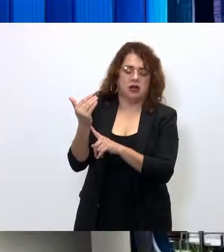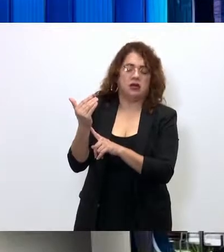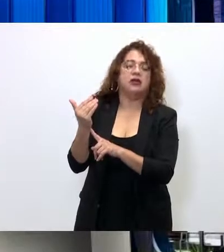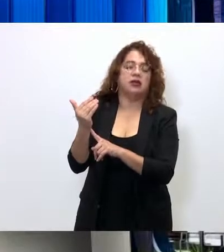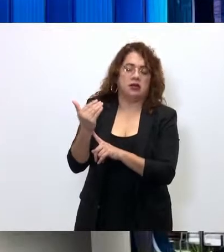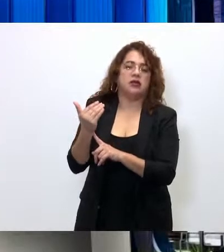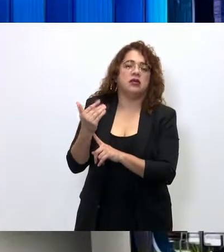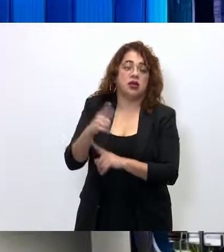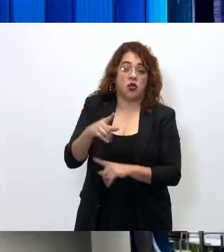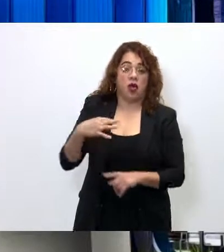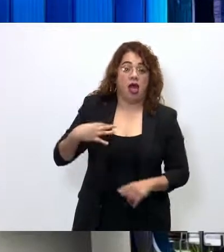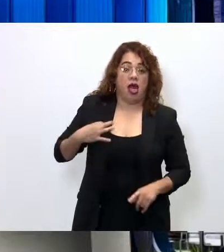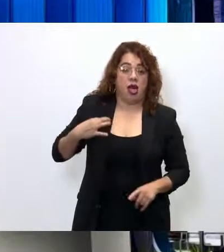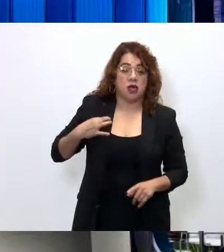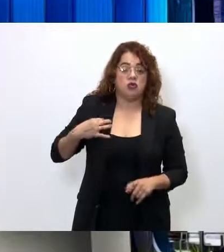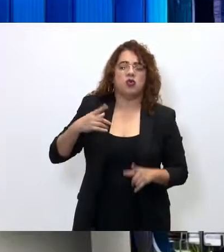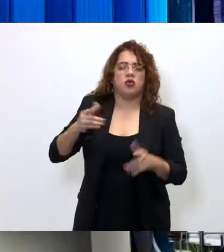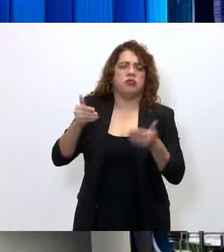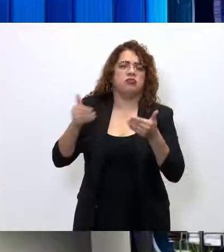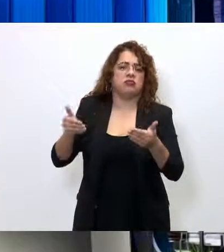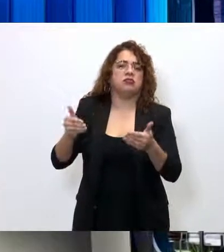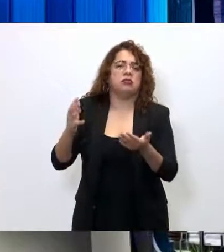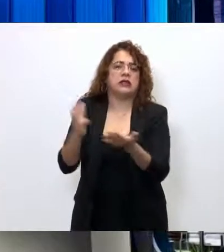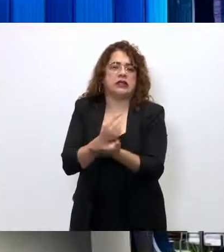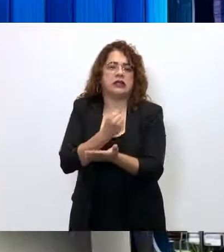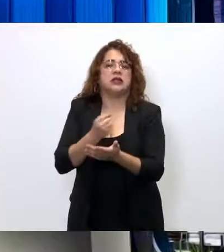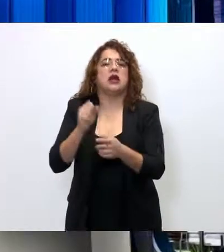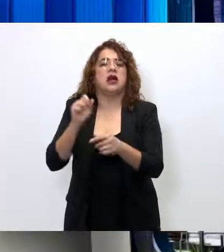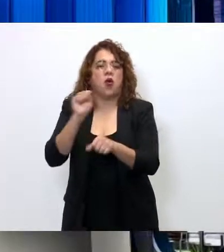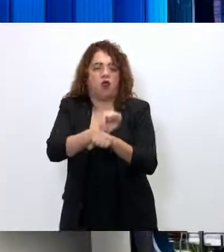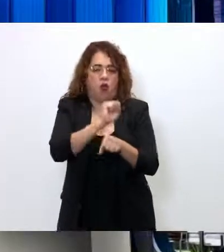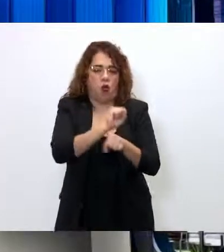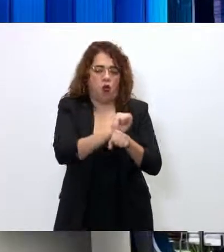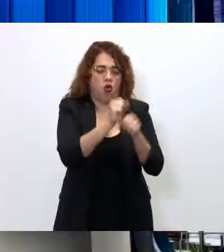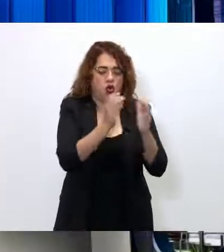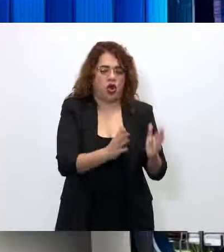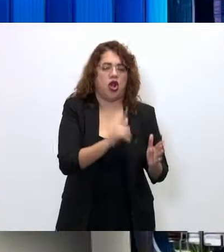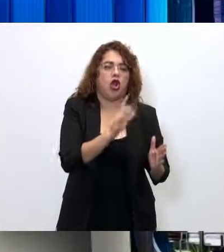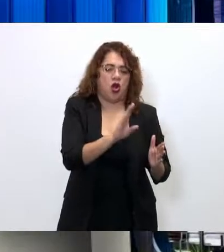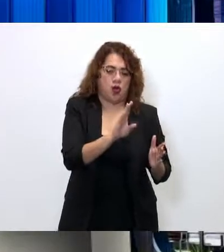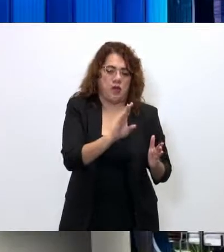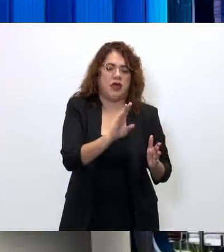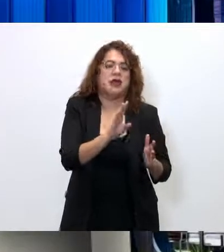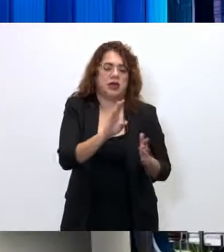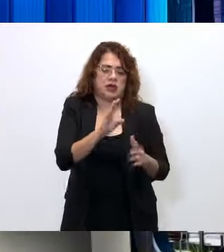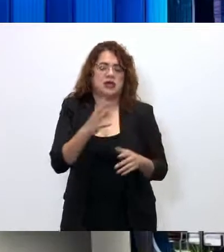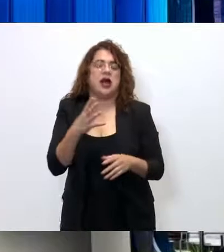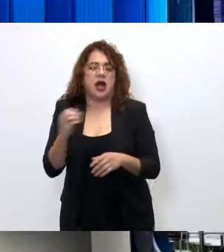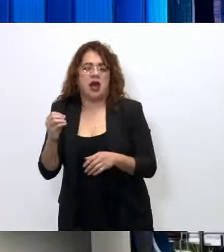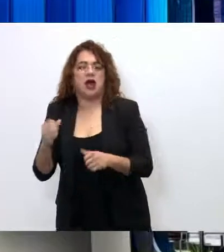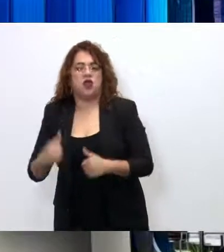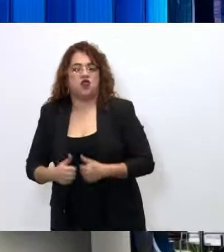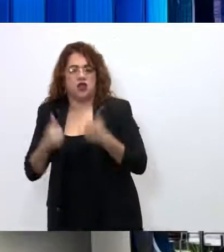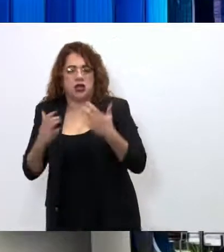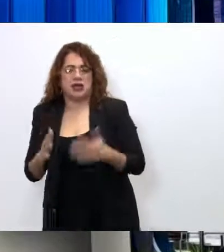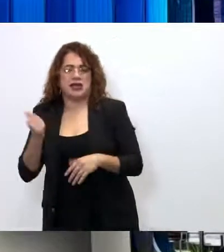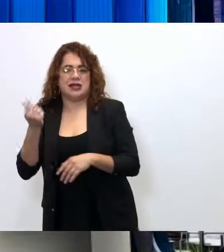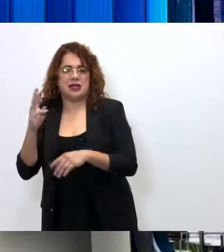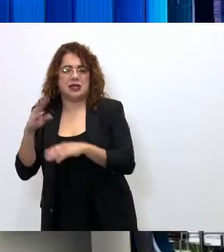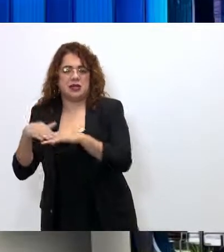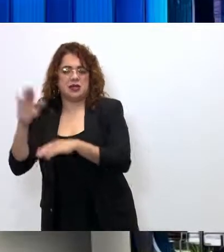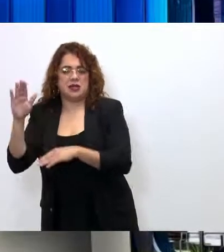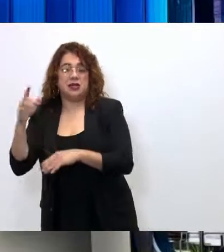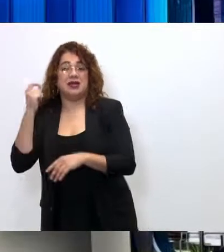make appointments through My Turn. So that's that piece of it. Vaccine supply continues to be an